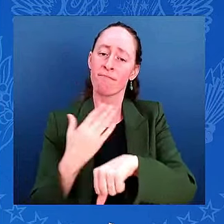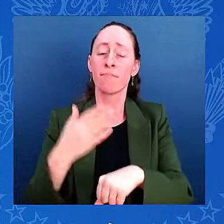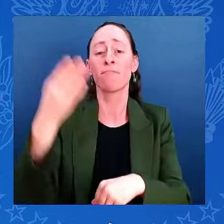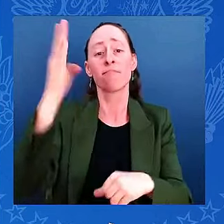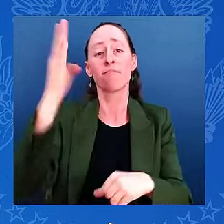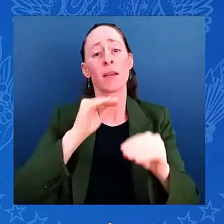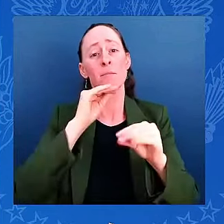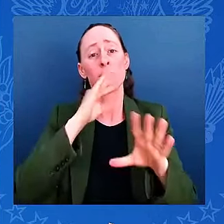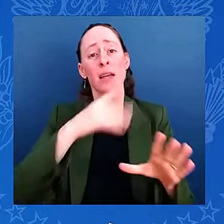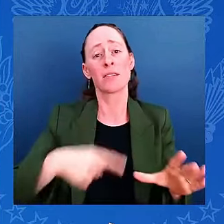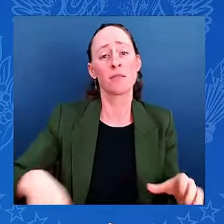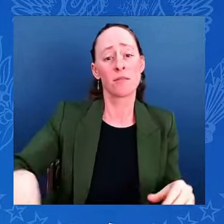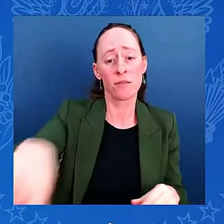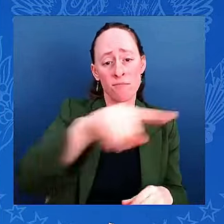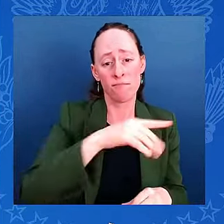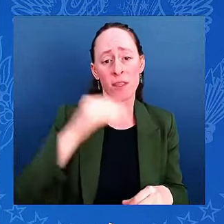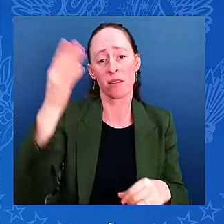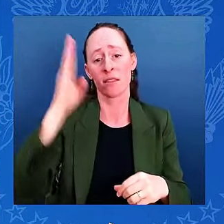Thank you.